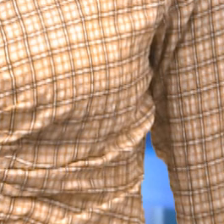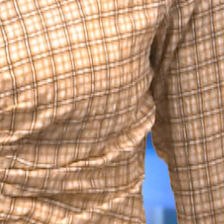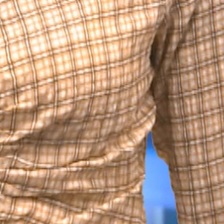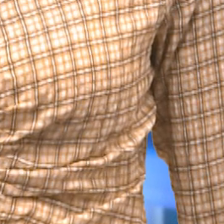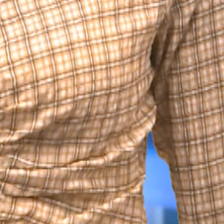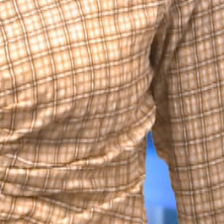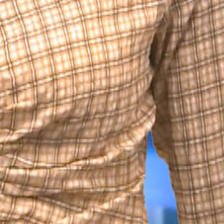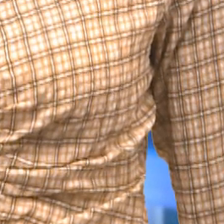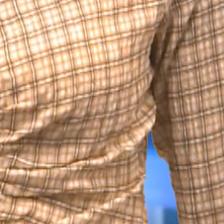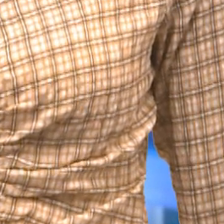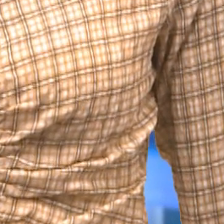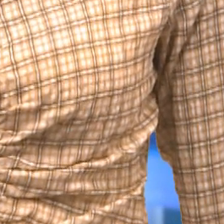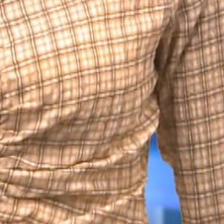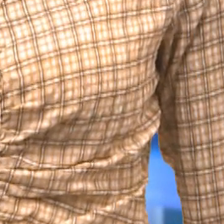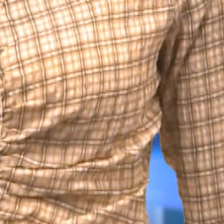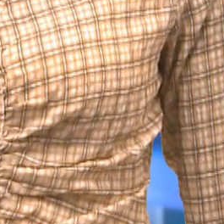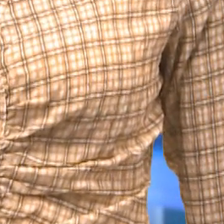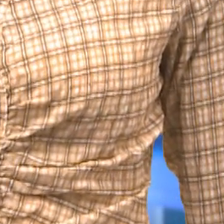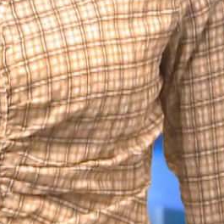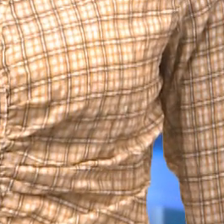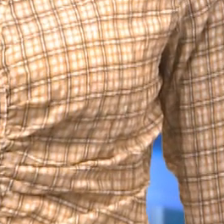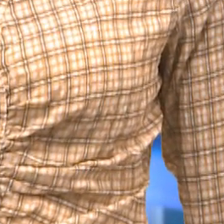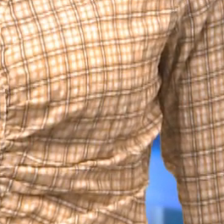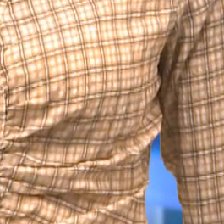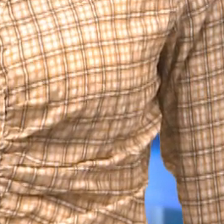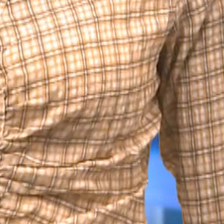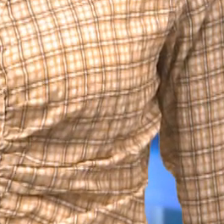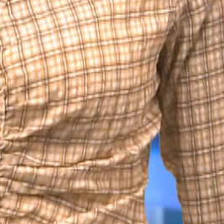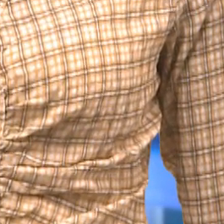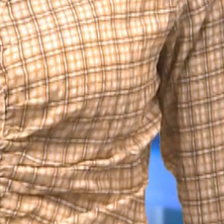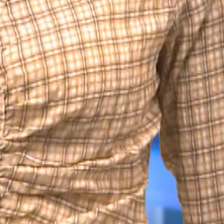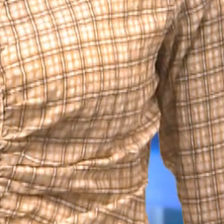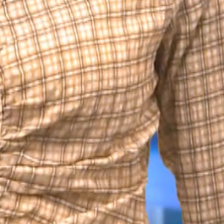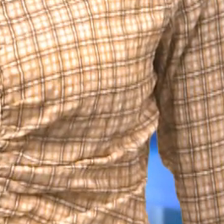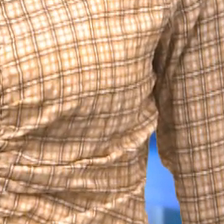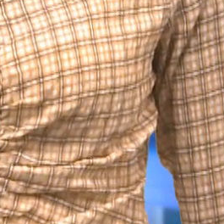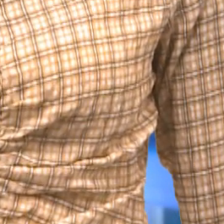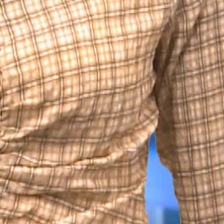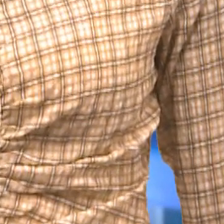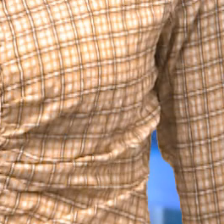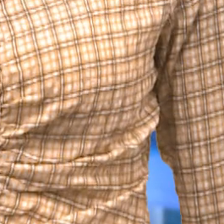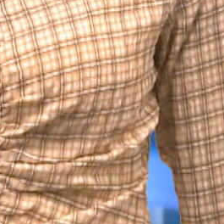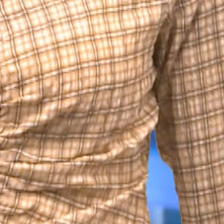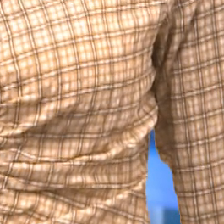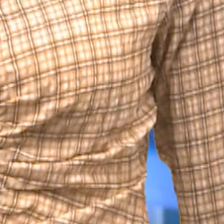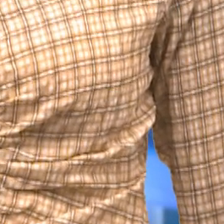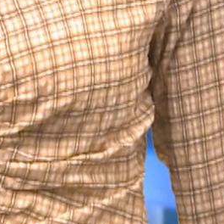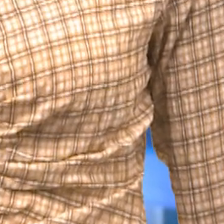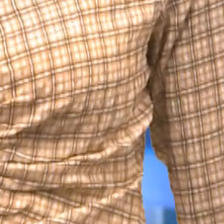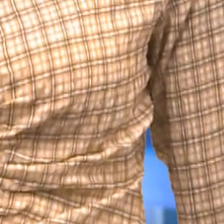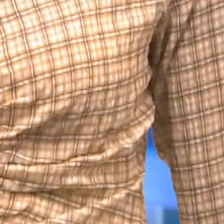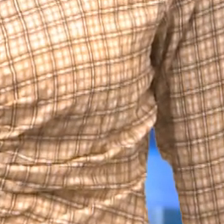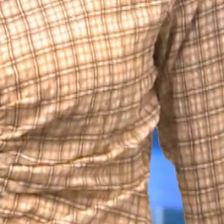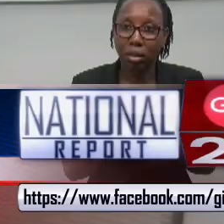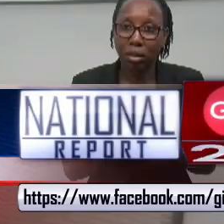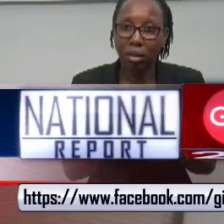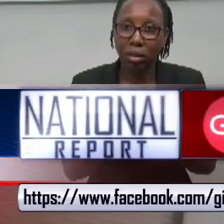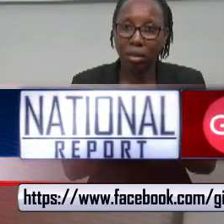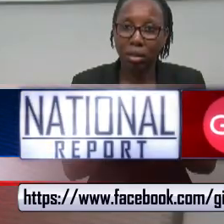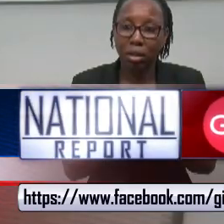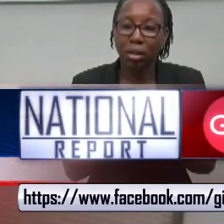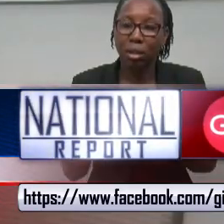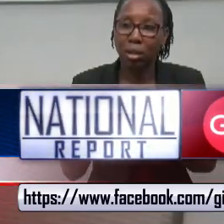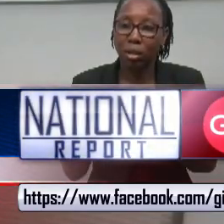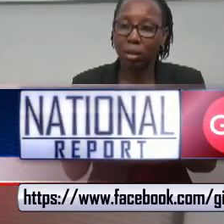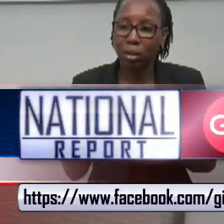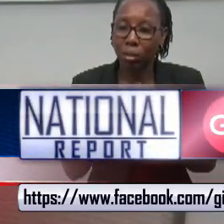to develop a new policy when government has reviewed the existing policy from the previous administration and moves to implement. We have gone